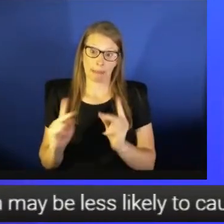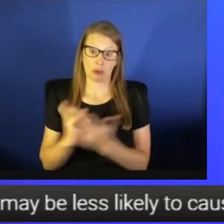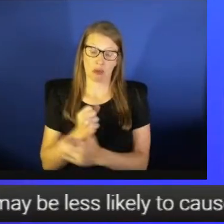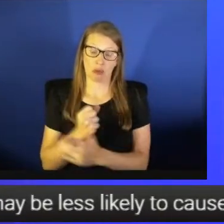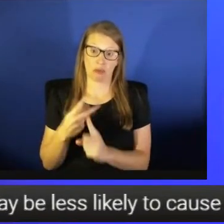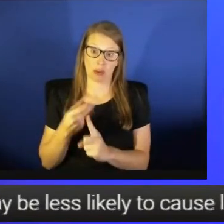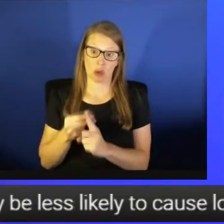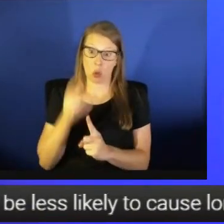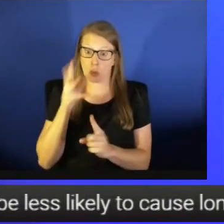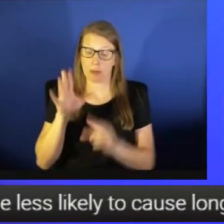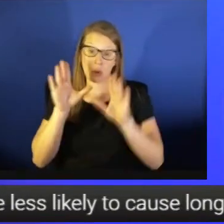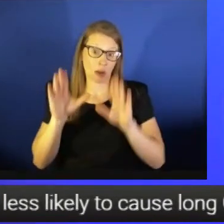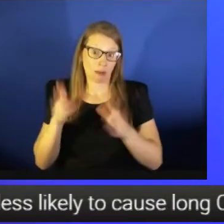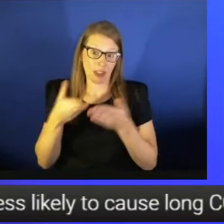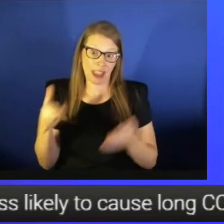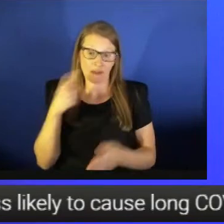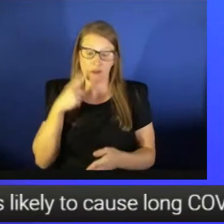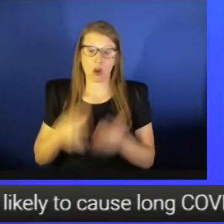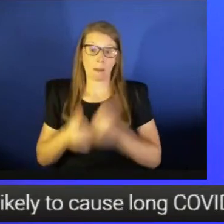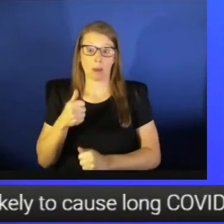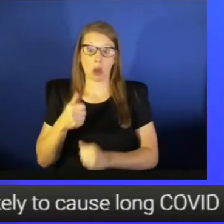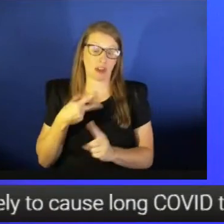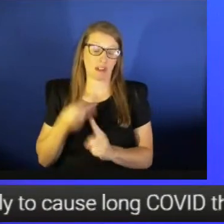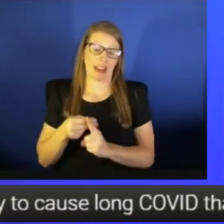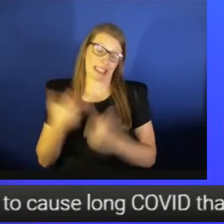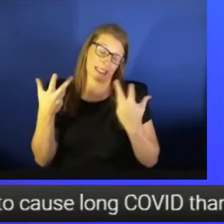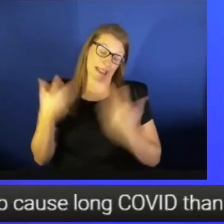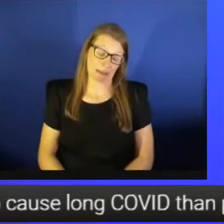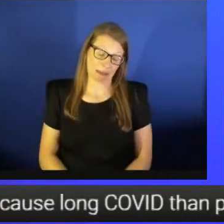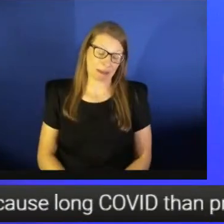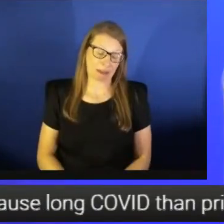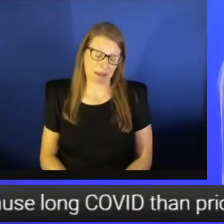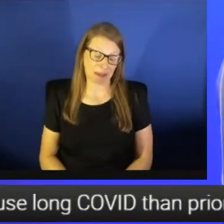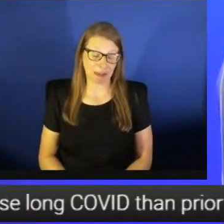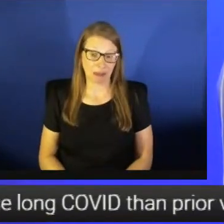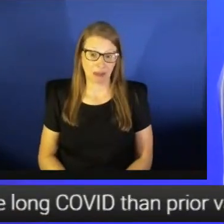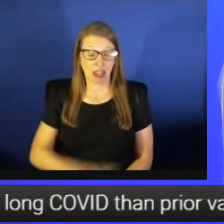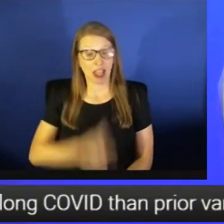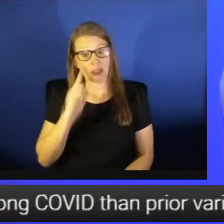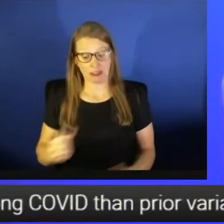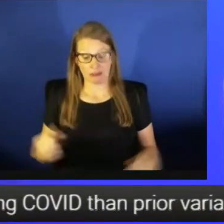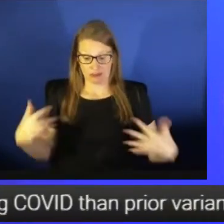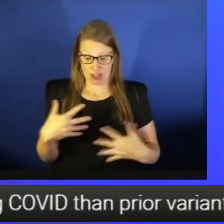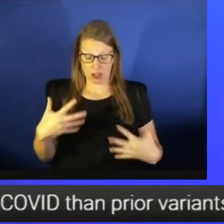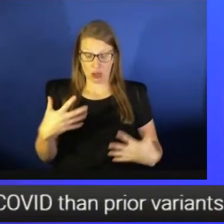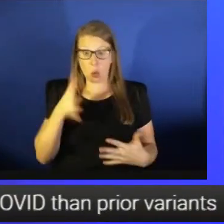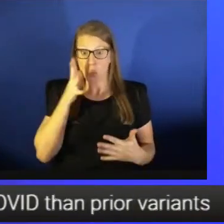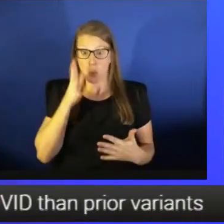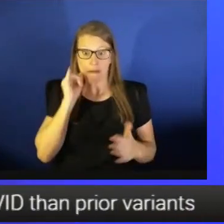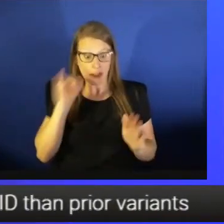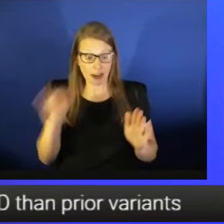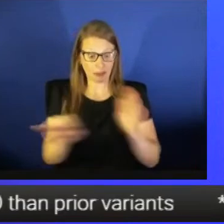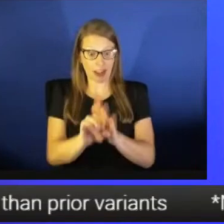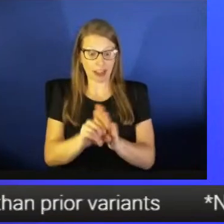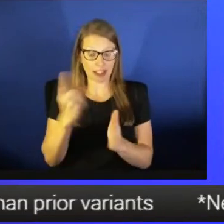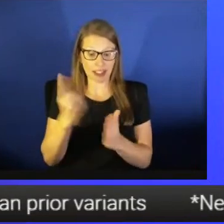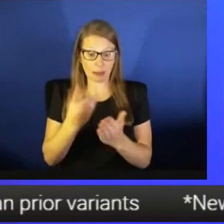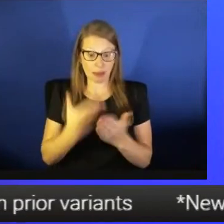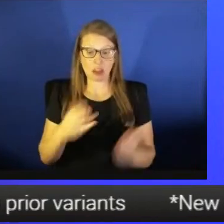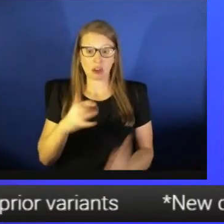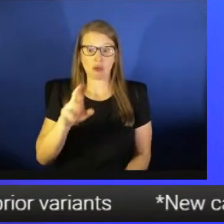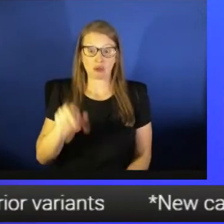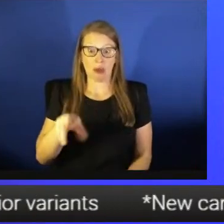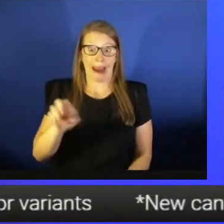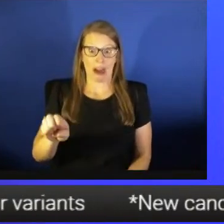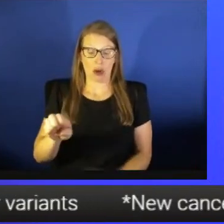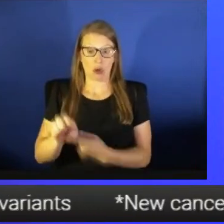wonderful thing for most vaccines. So I think the fears are that we're going to identify something that's very rare. We've